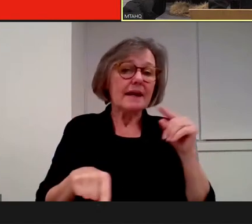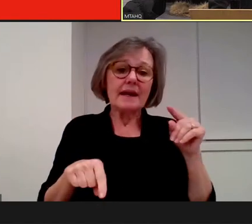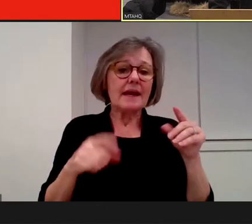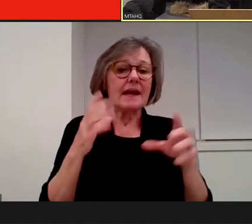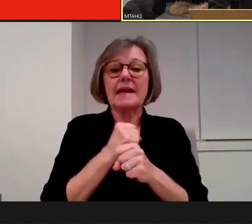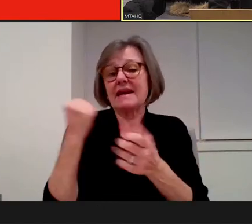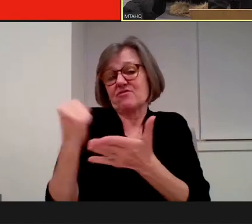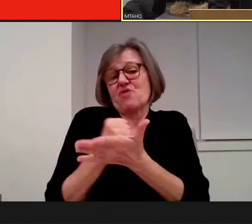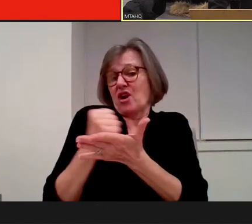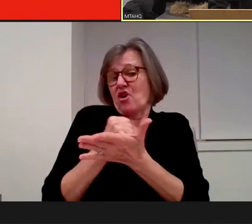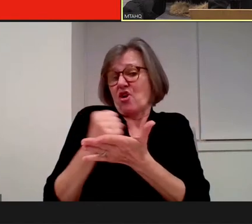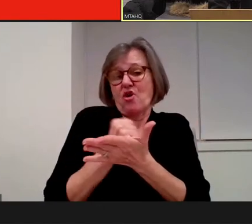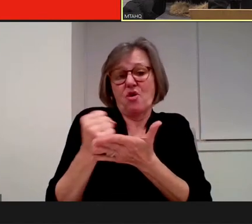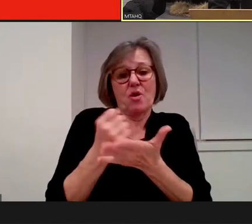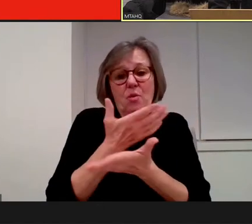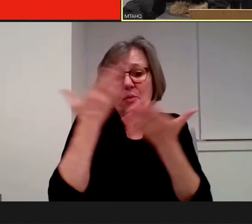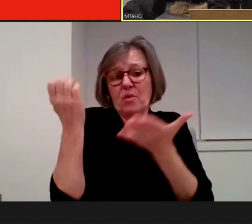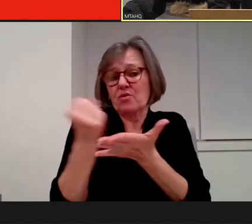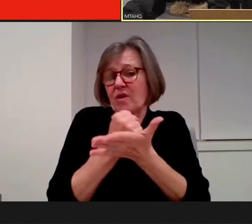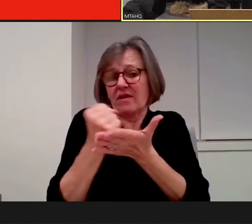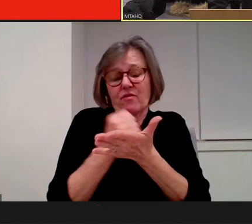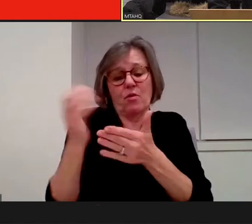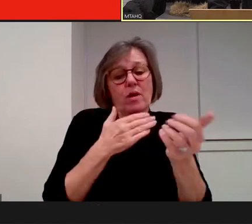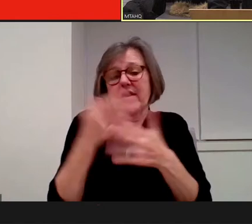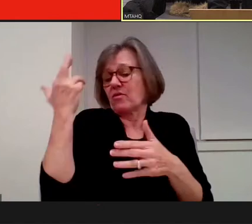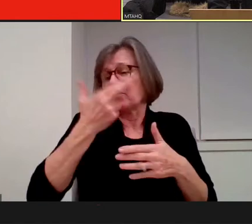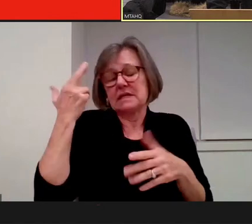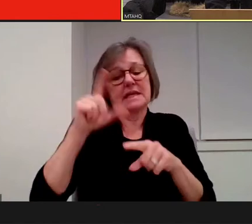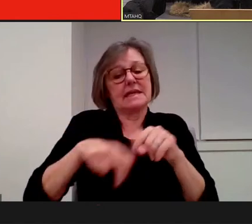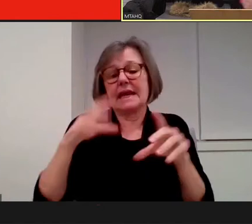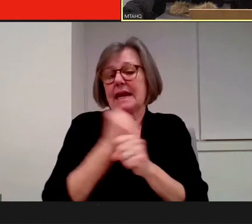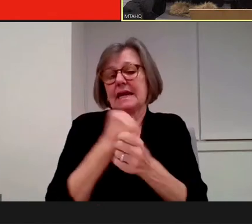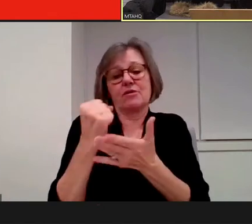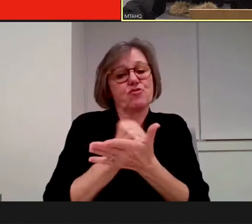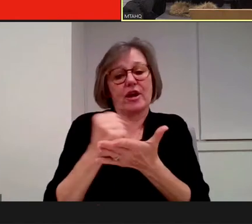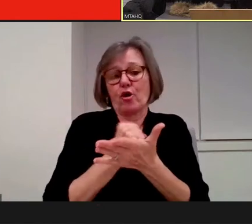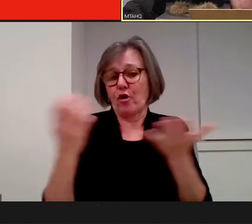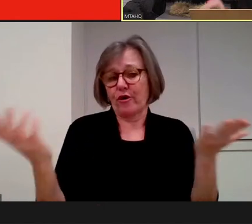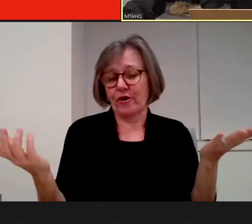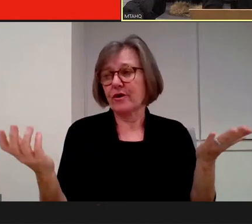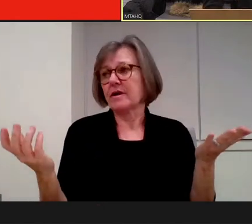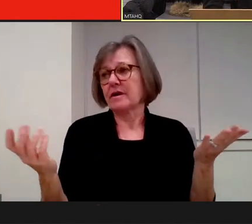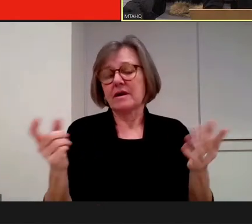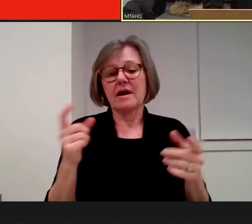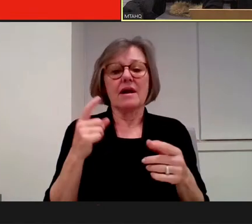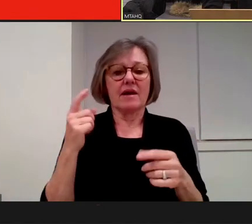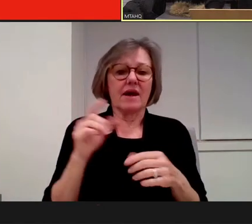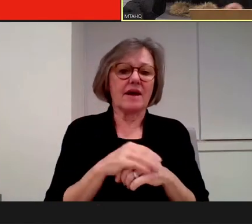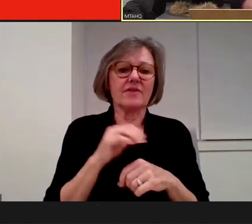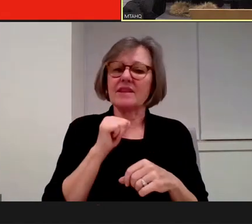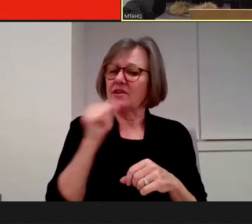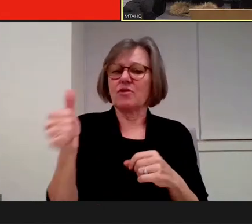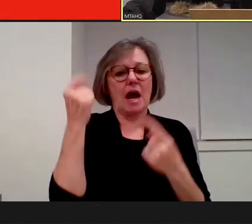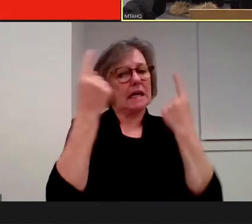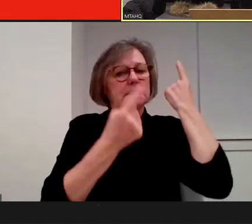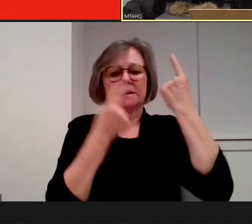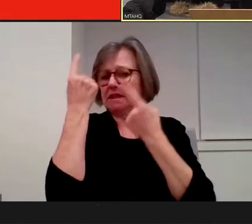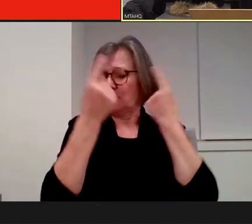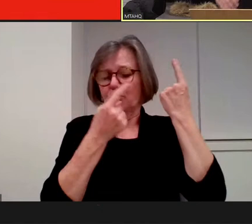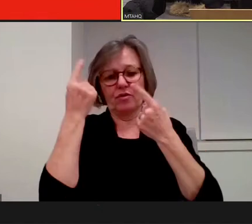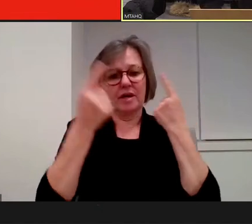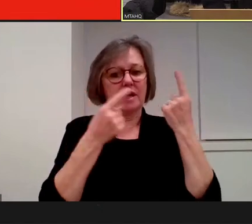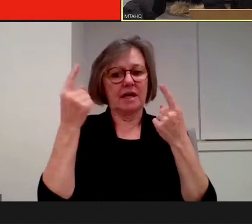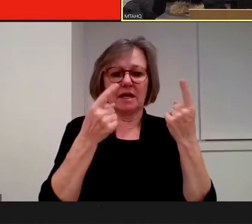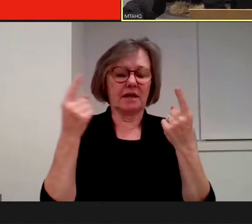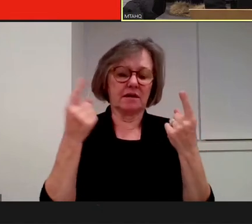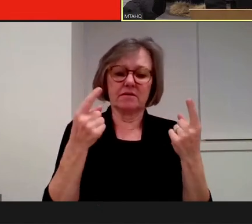credit card or card for any reason whatsoever. I think this in consideration is not taken for by the